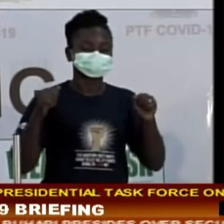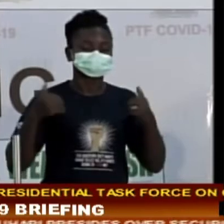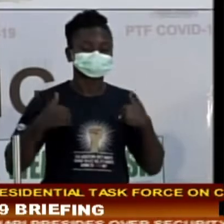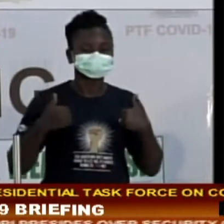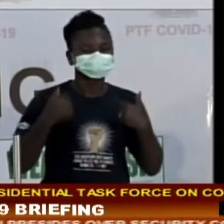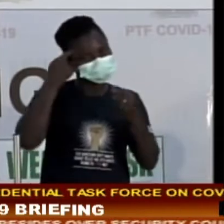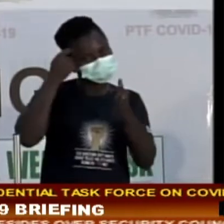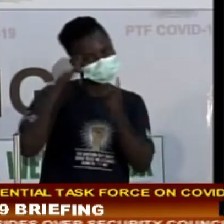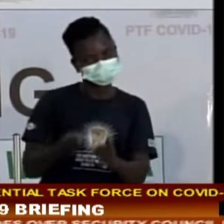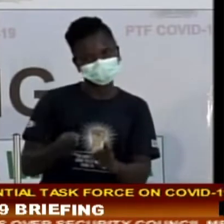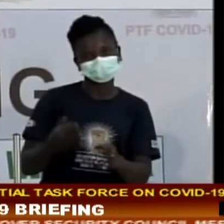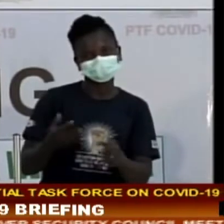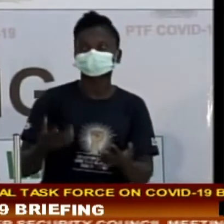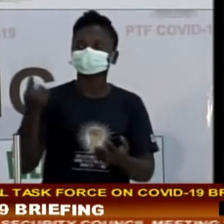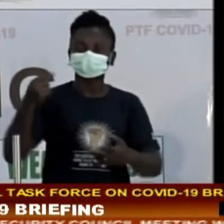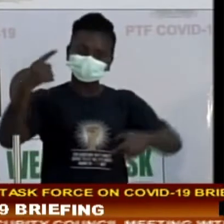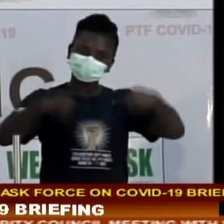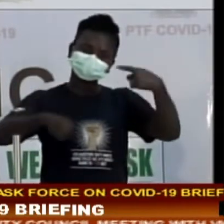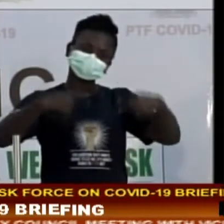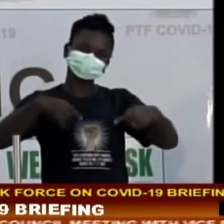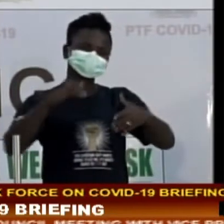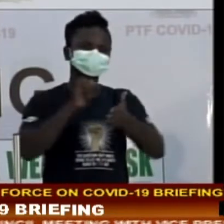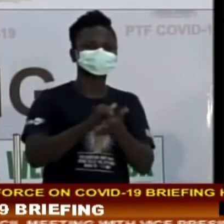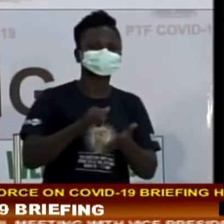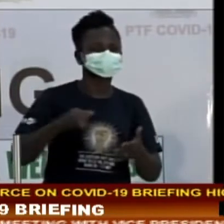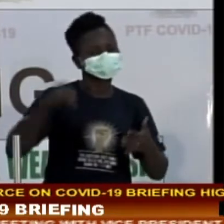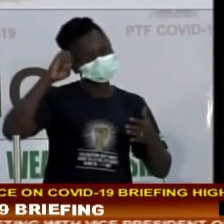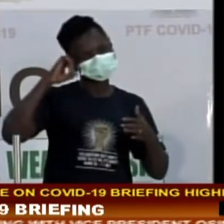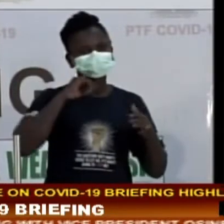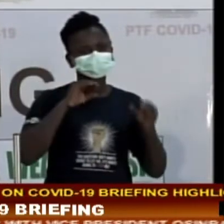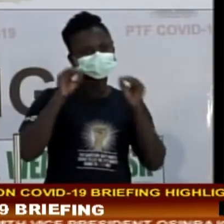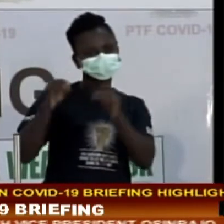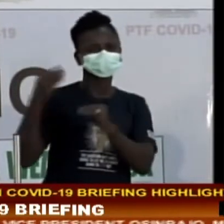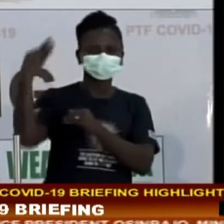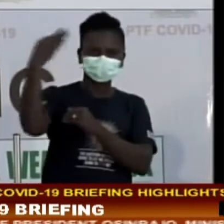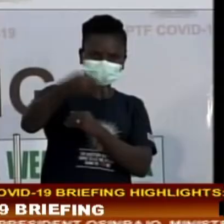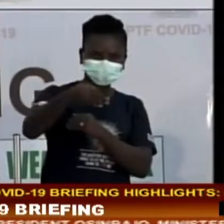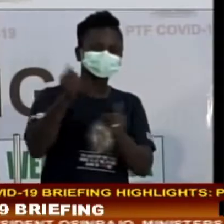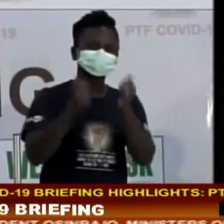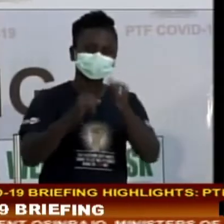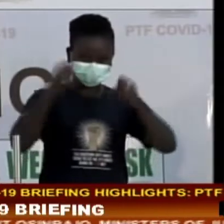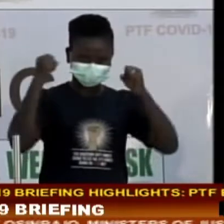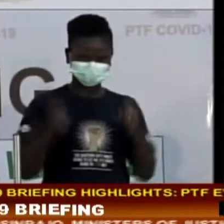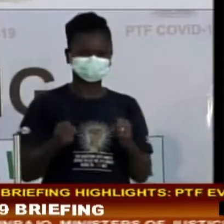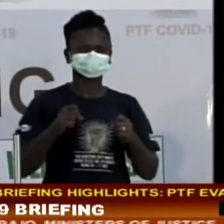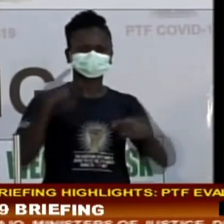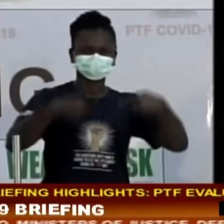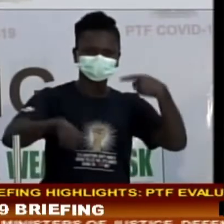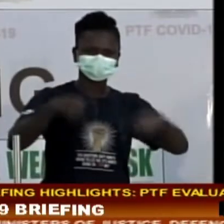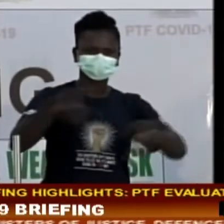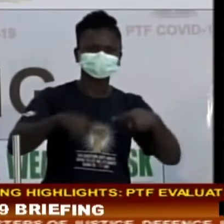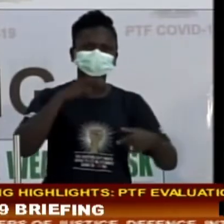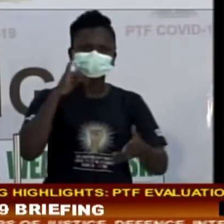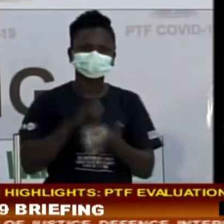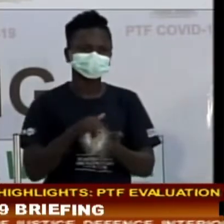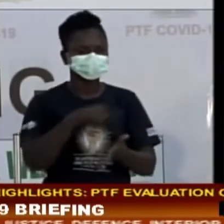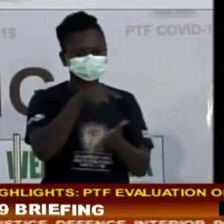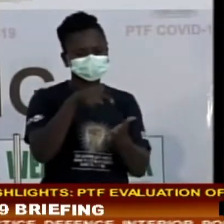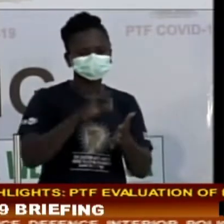reversed the argument that he's putting forward which is a strong argument uh is that this is not a